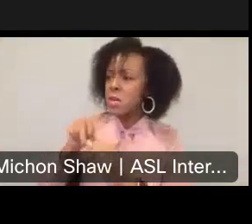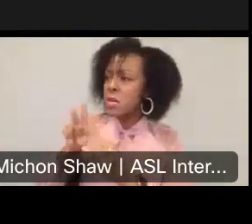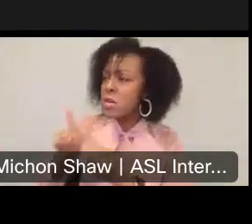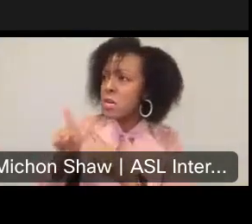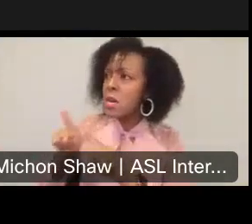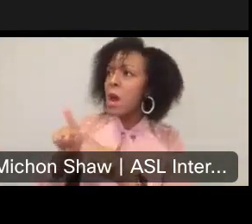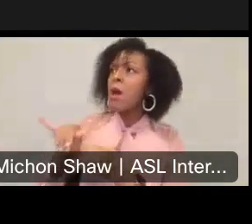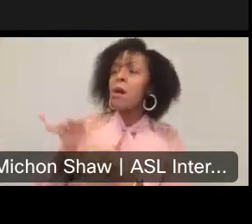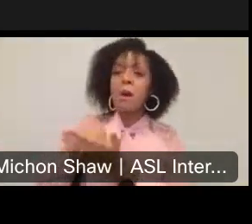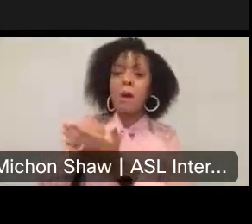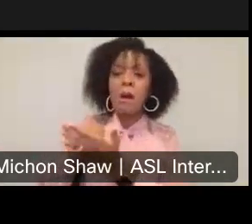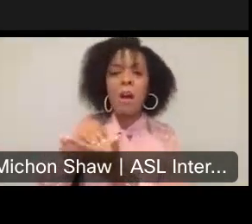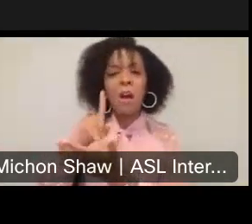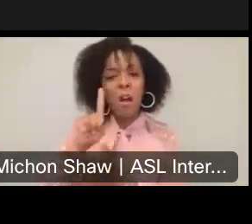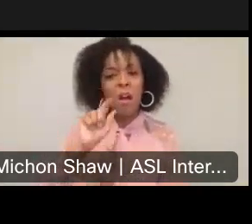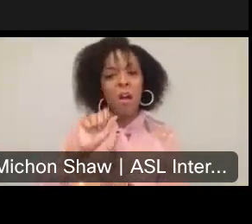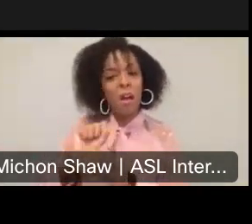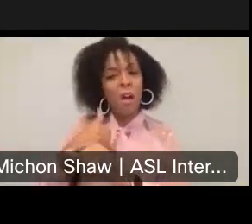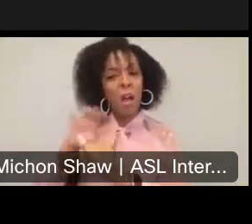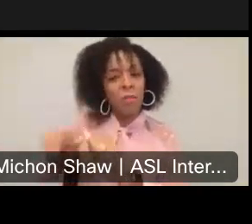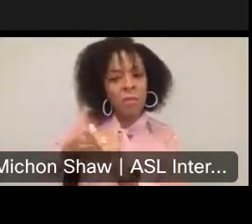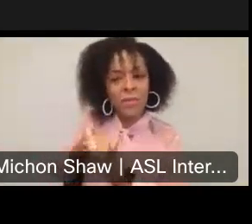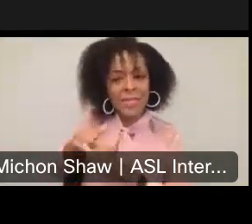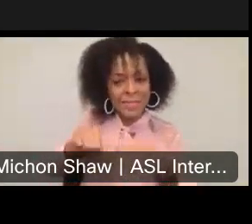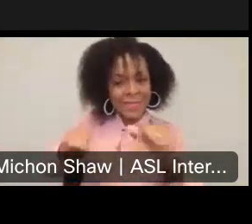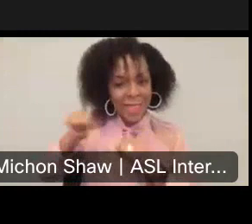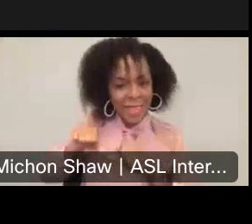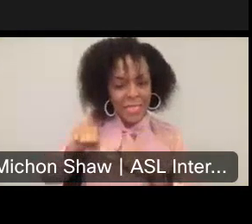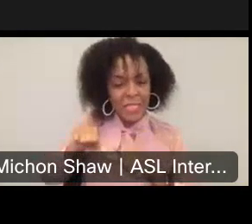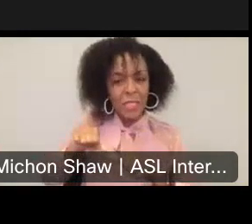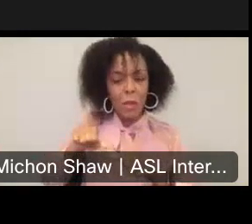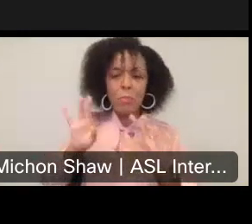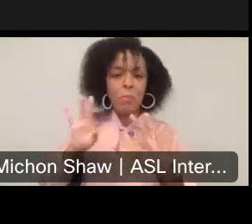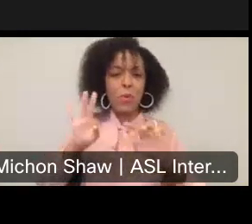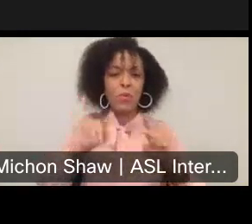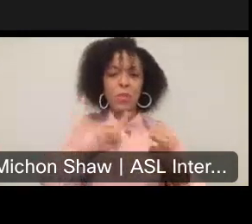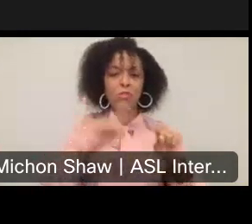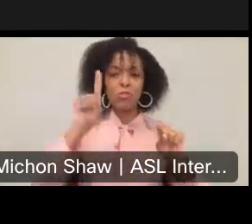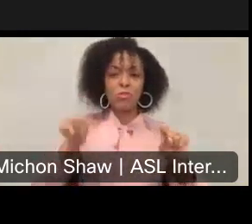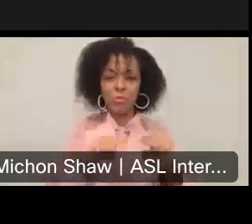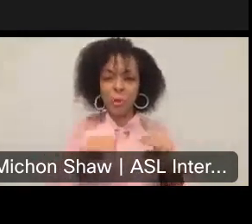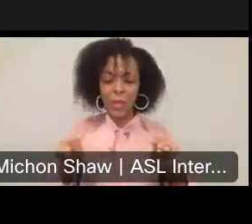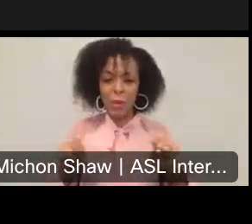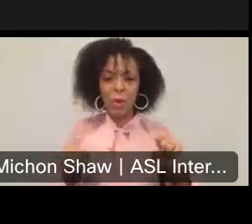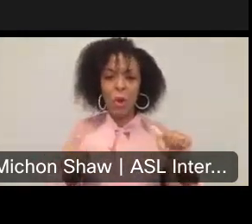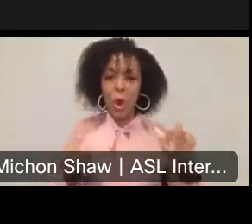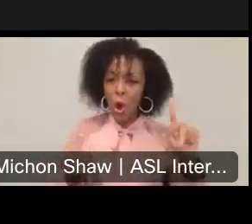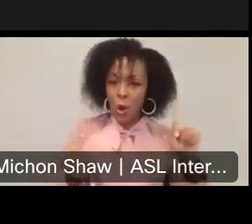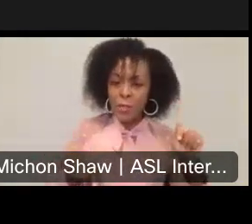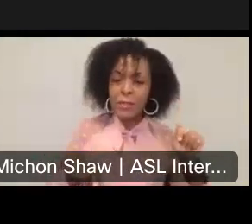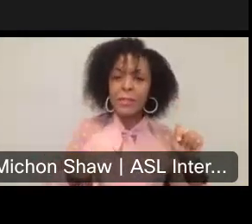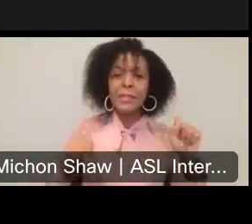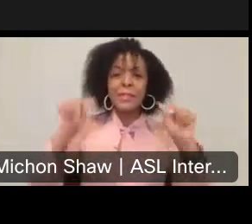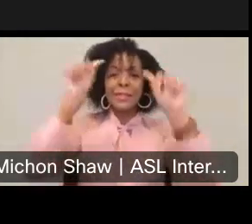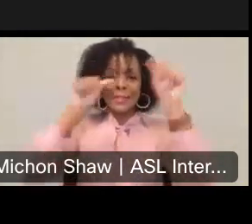I mean, it was a perfect triangle. You know, you have your art, your science, and then you have a means of making income